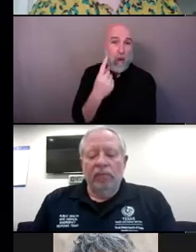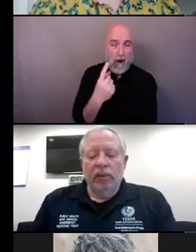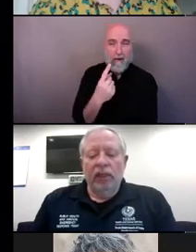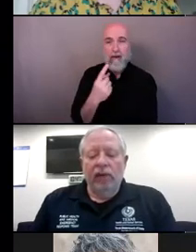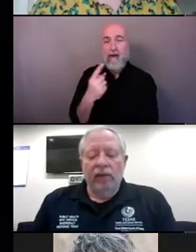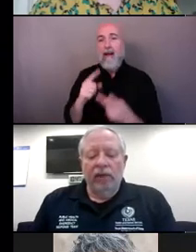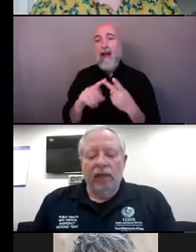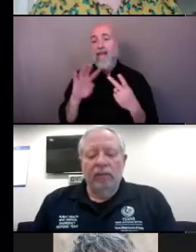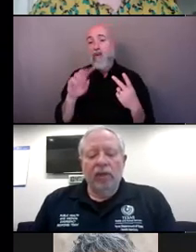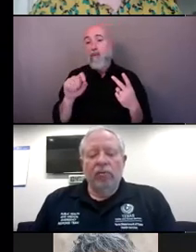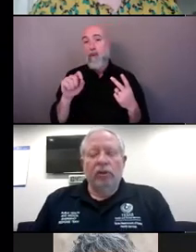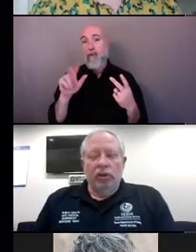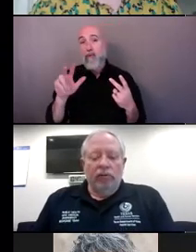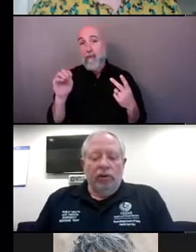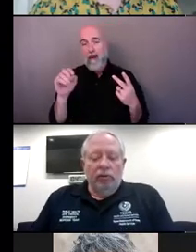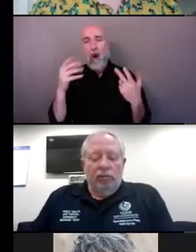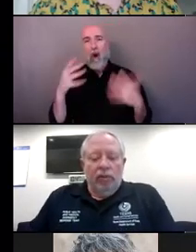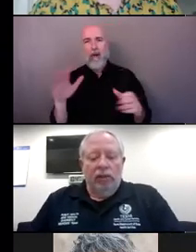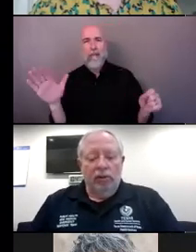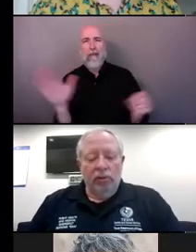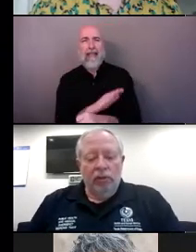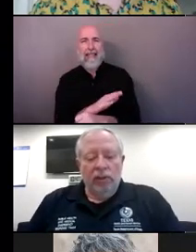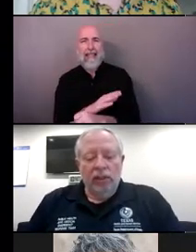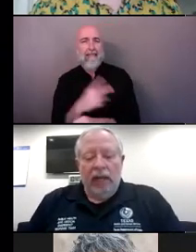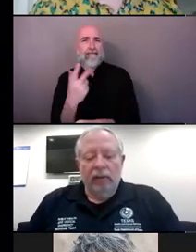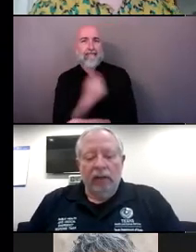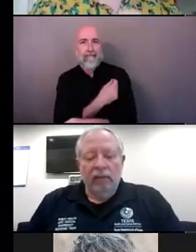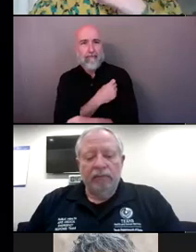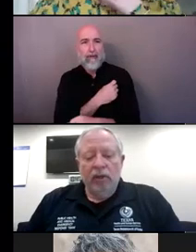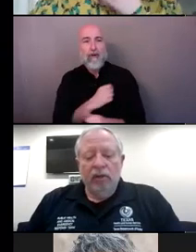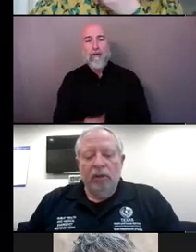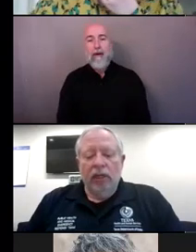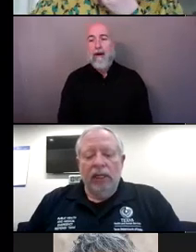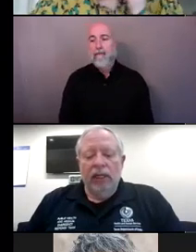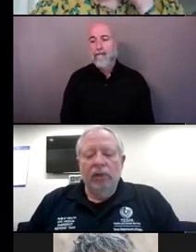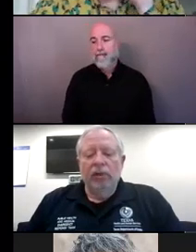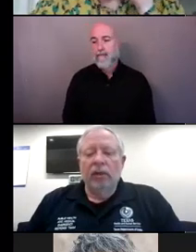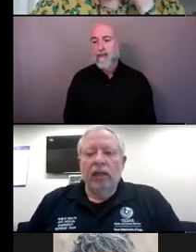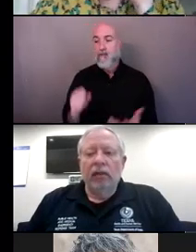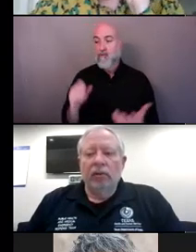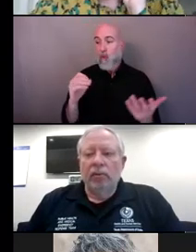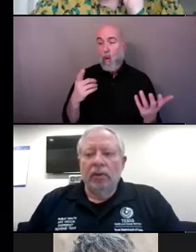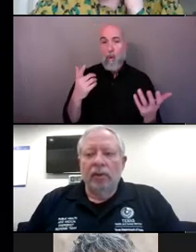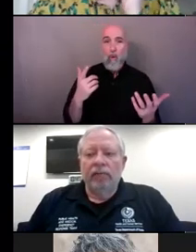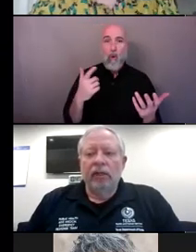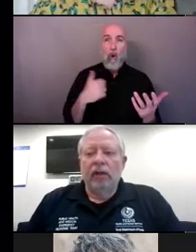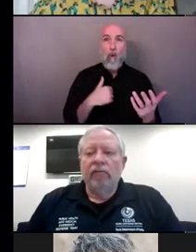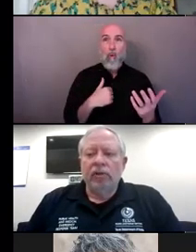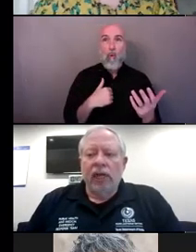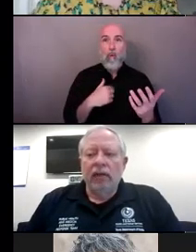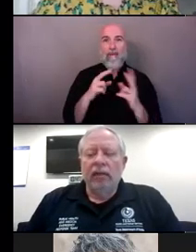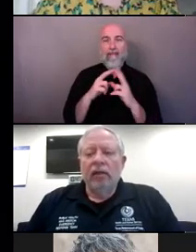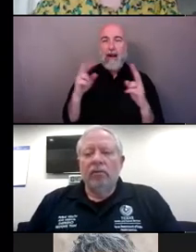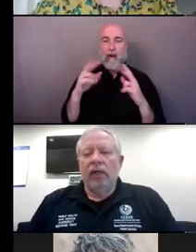million have completely vaccinated with the 2-dose regimen that's out there. So again, we're a very